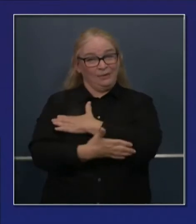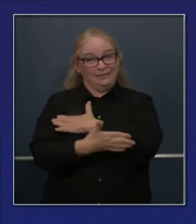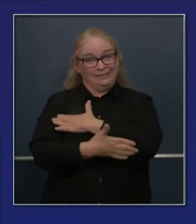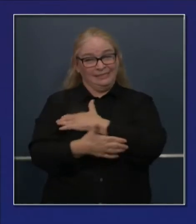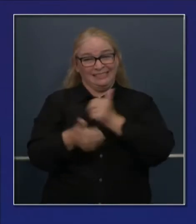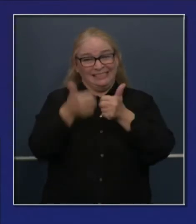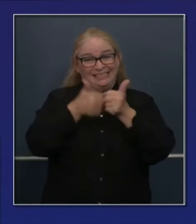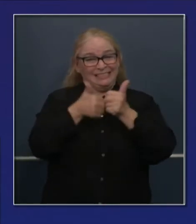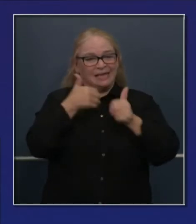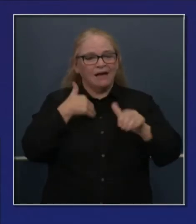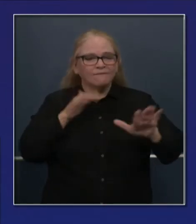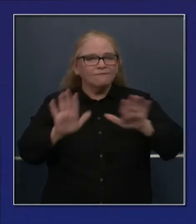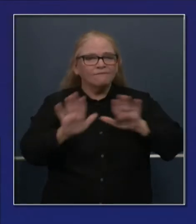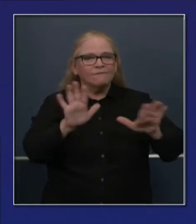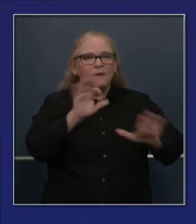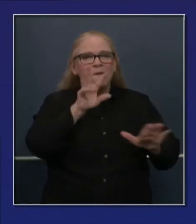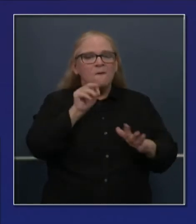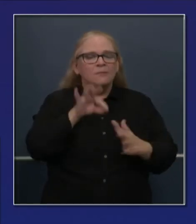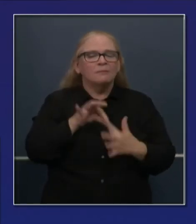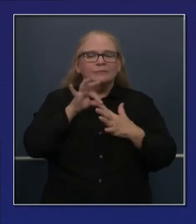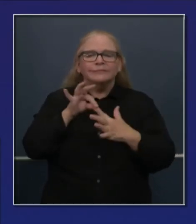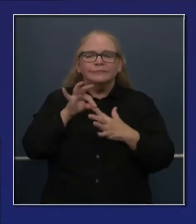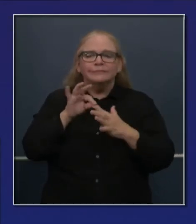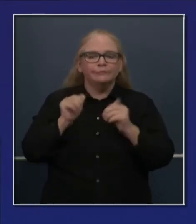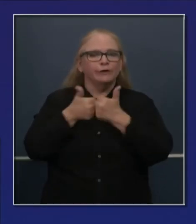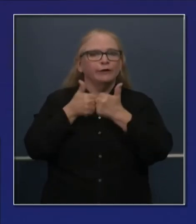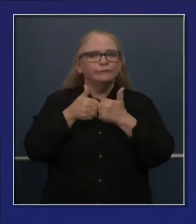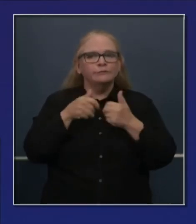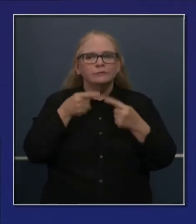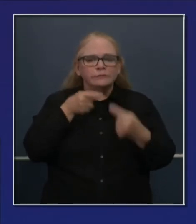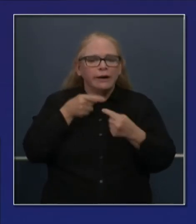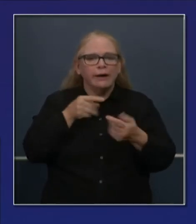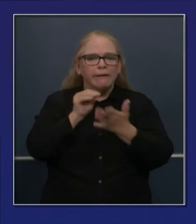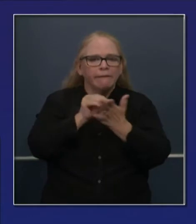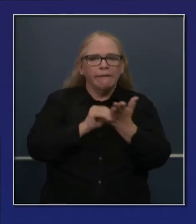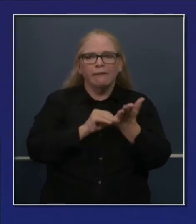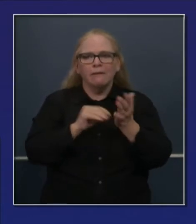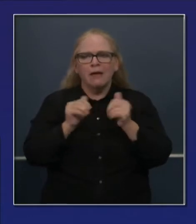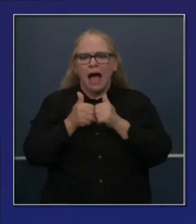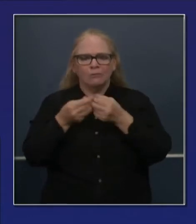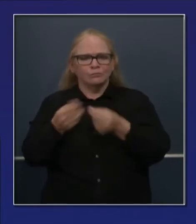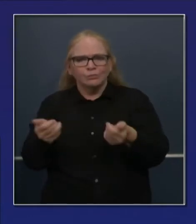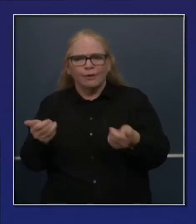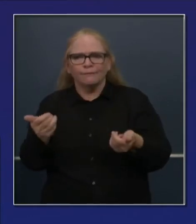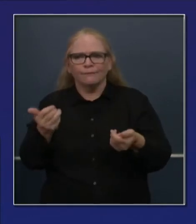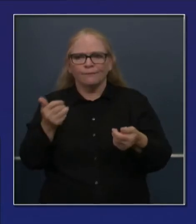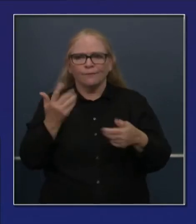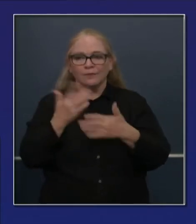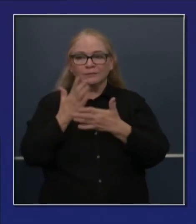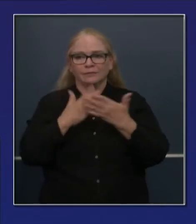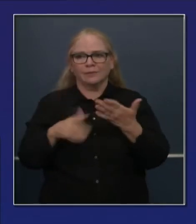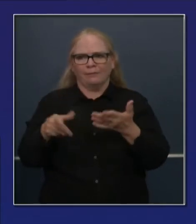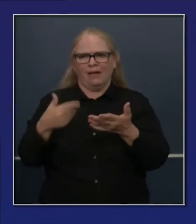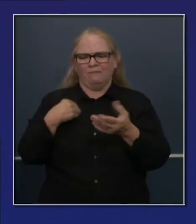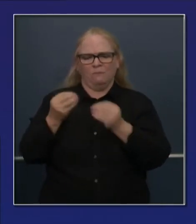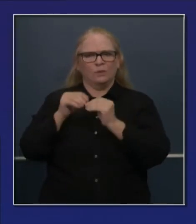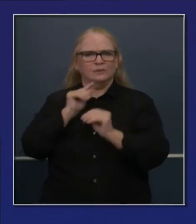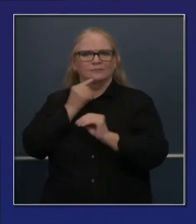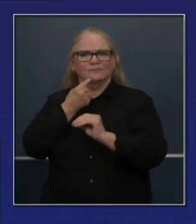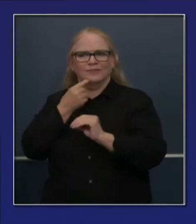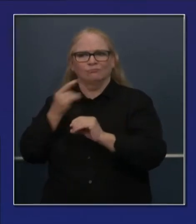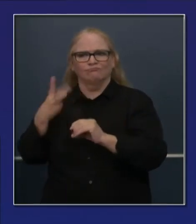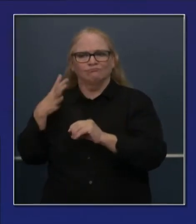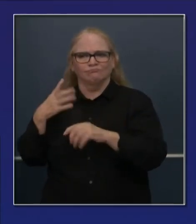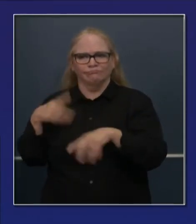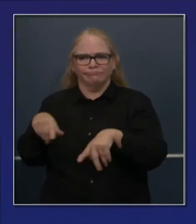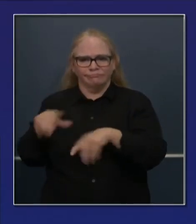unique circumstances and challenges. Some parts of the state less impacted by COVID-19 than other parts of the state. So we put